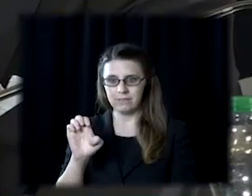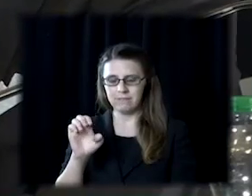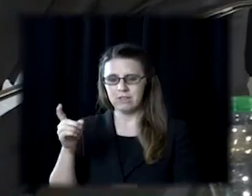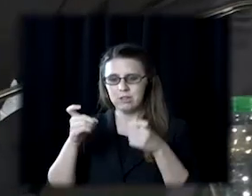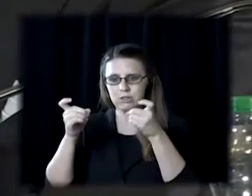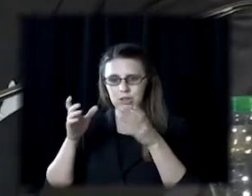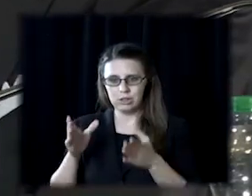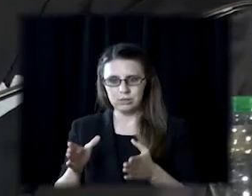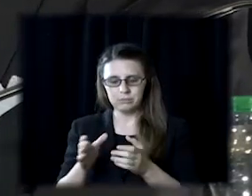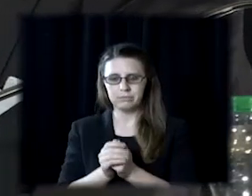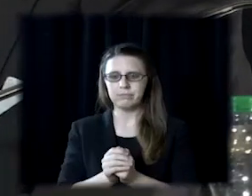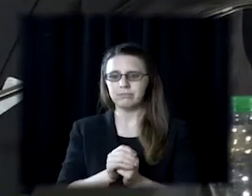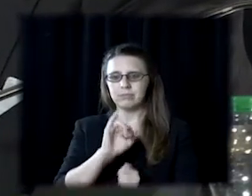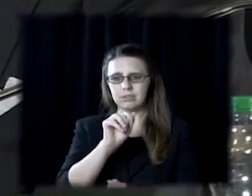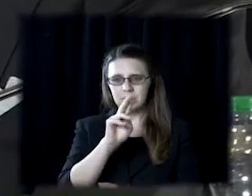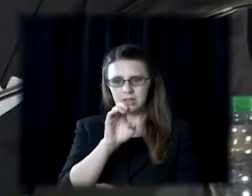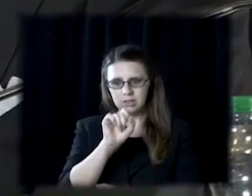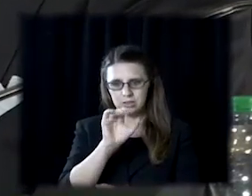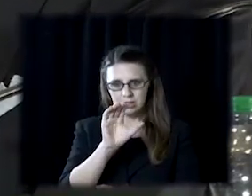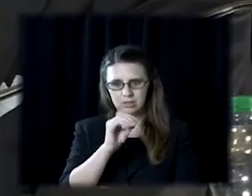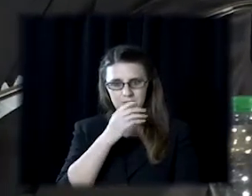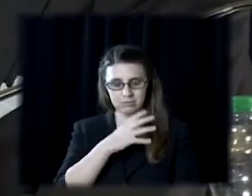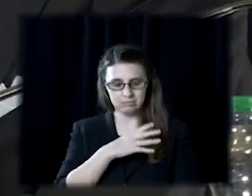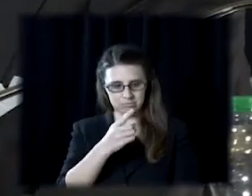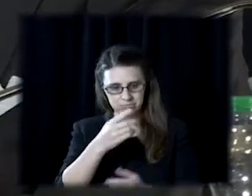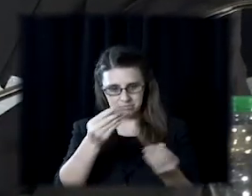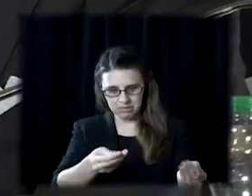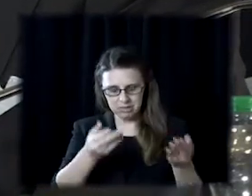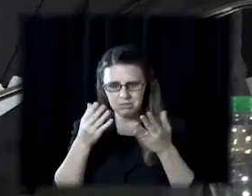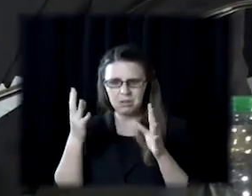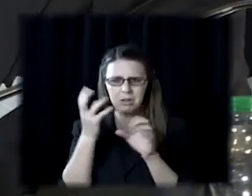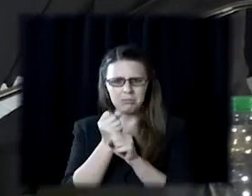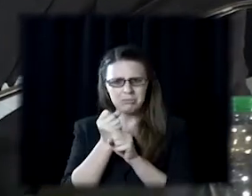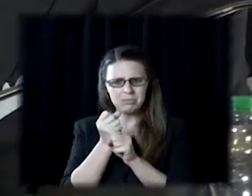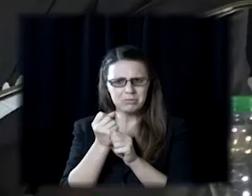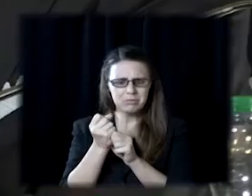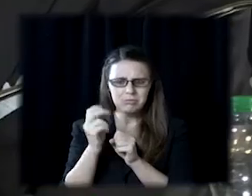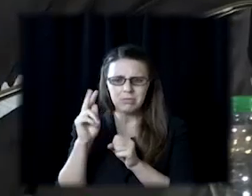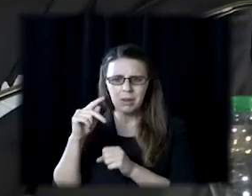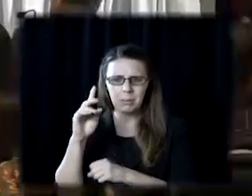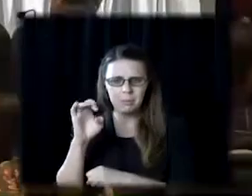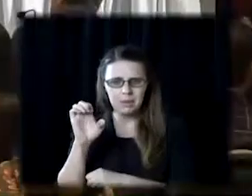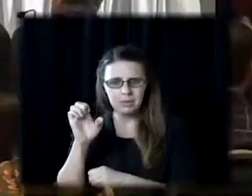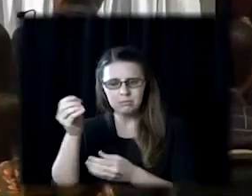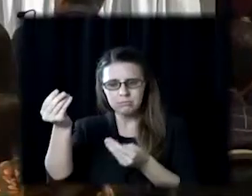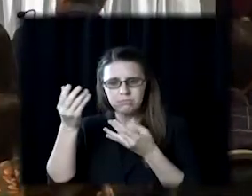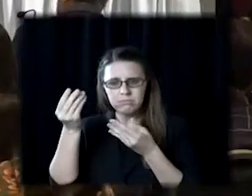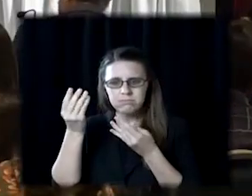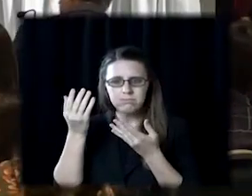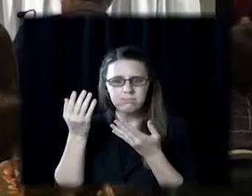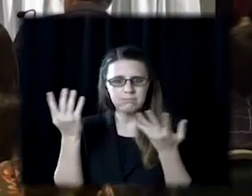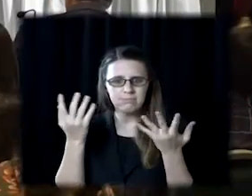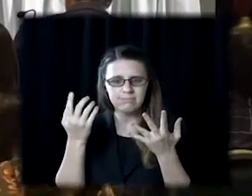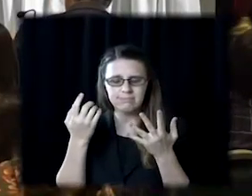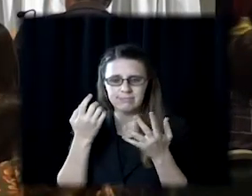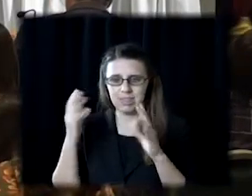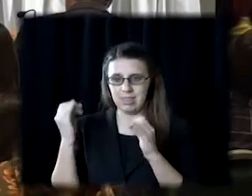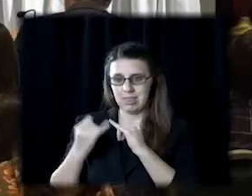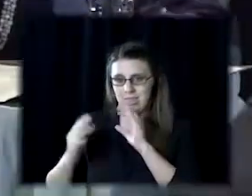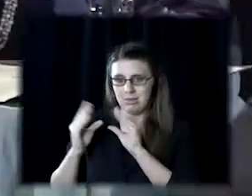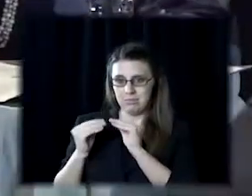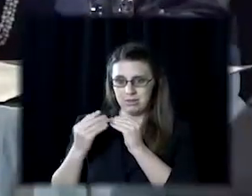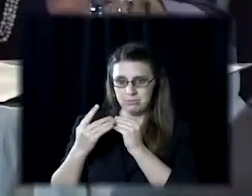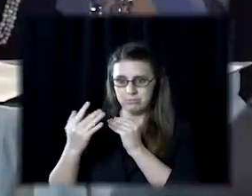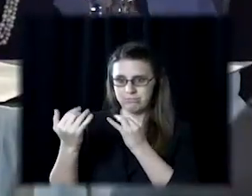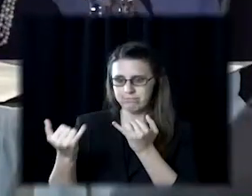brief update of the Oversight Board's activities since our last public board meeting. Thank you, Mr. Chairman. In October